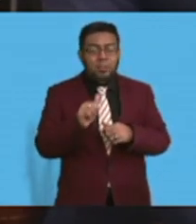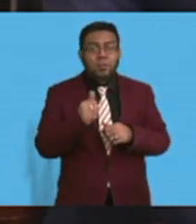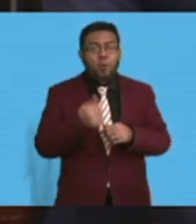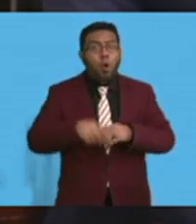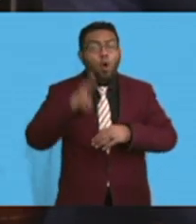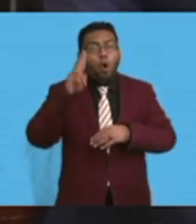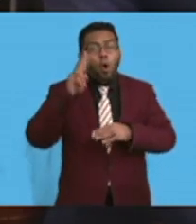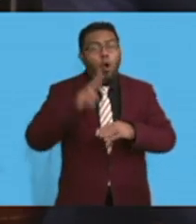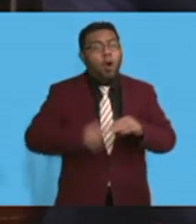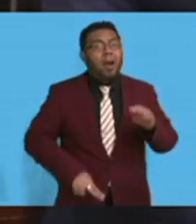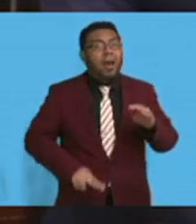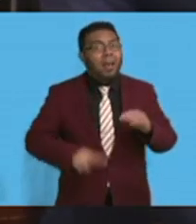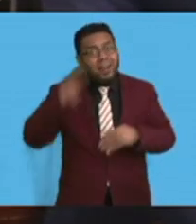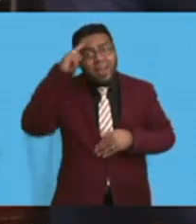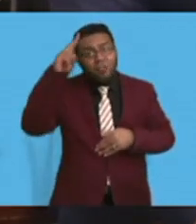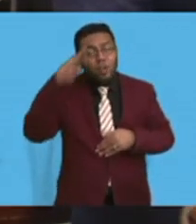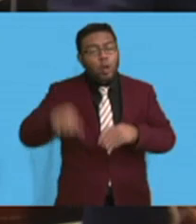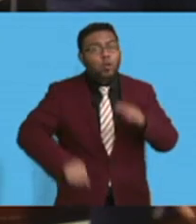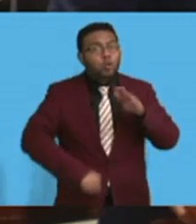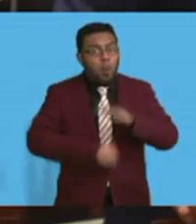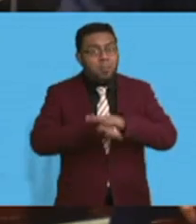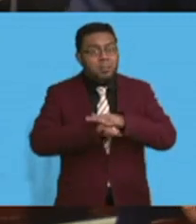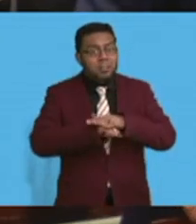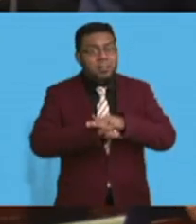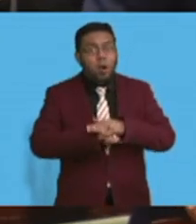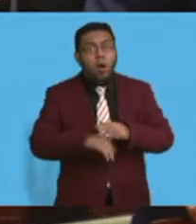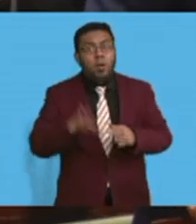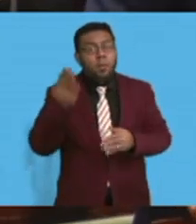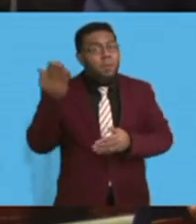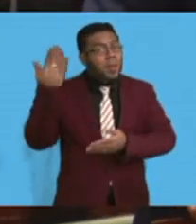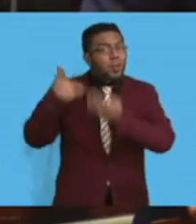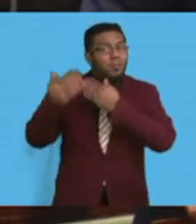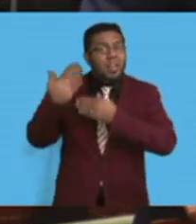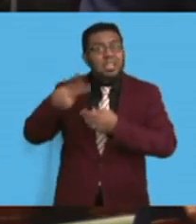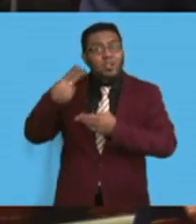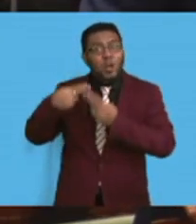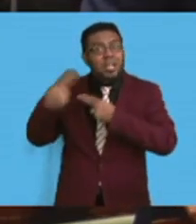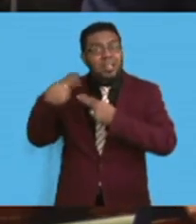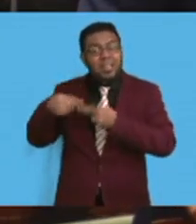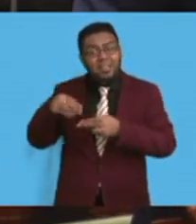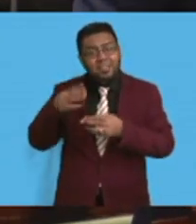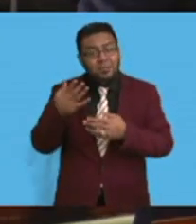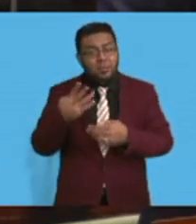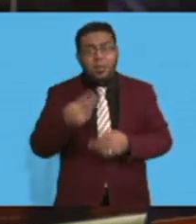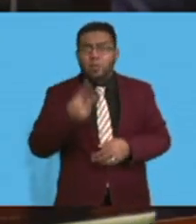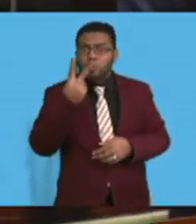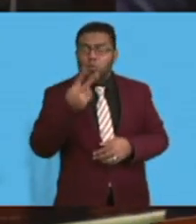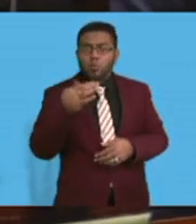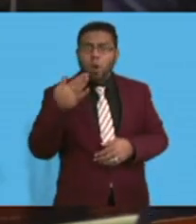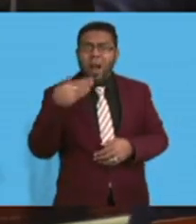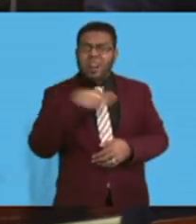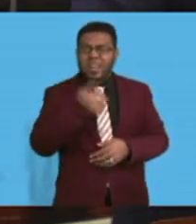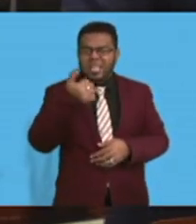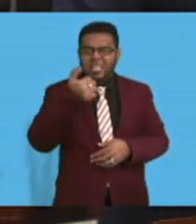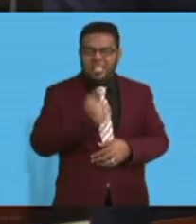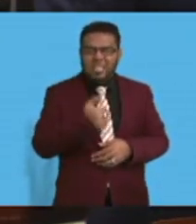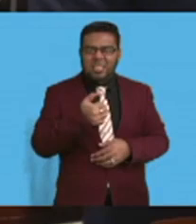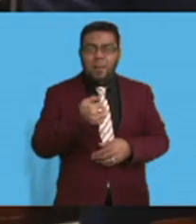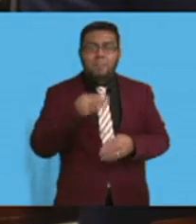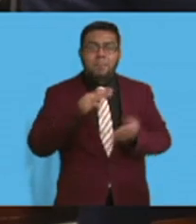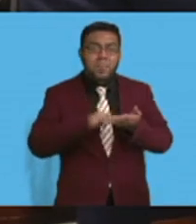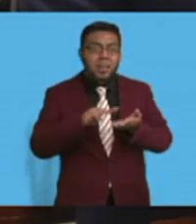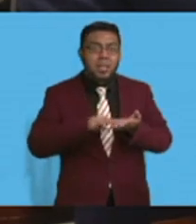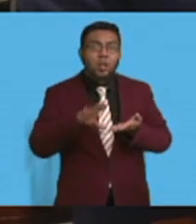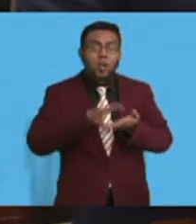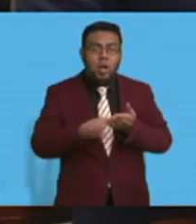Toppers Scheme recipients. On the back of the historic allocation last year, we're also allocating $206 million to fund TELS in the